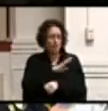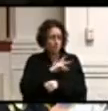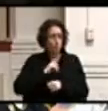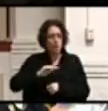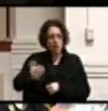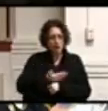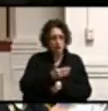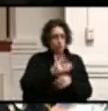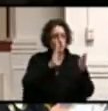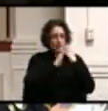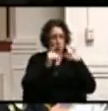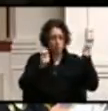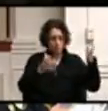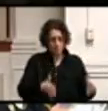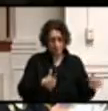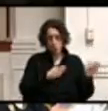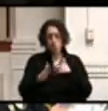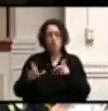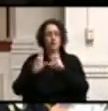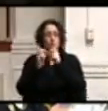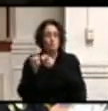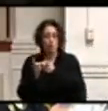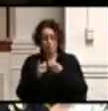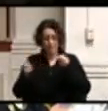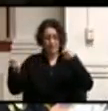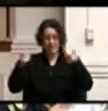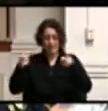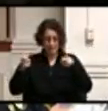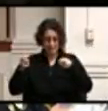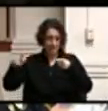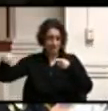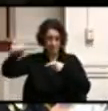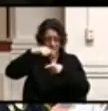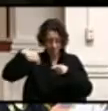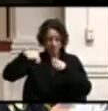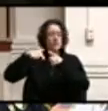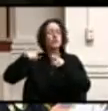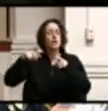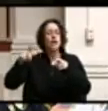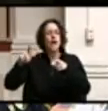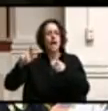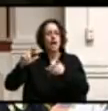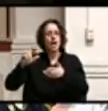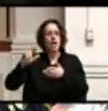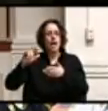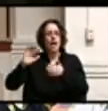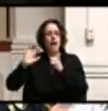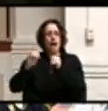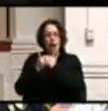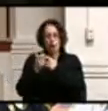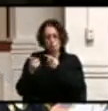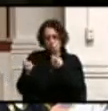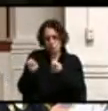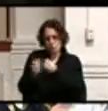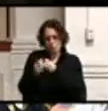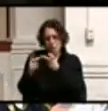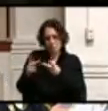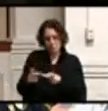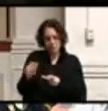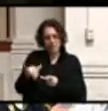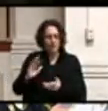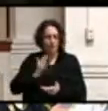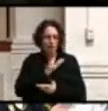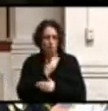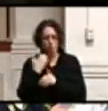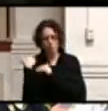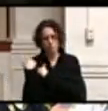think there's a balance here. And I think that needs to be respected. And I'm saying that because the board had